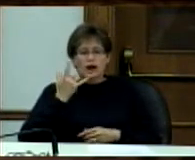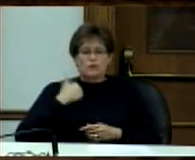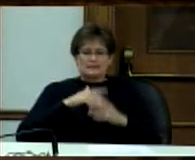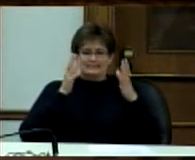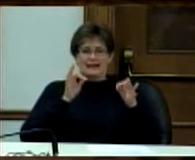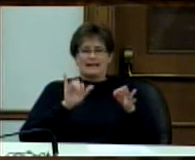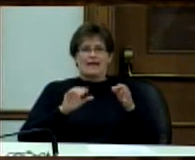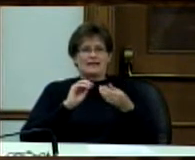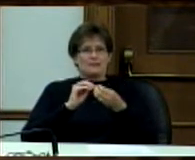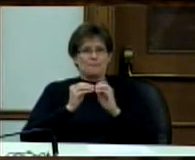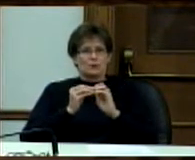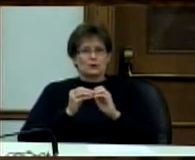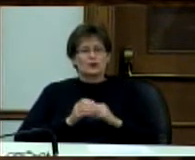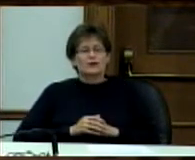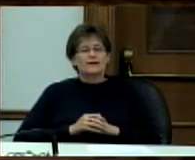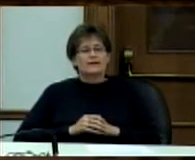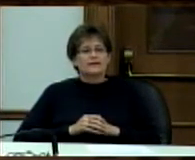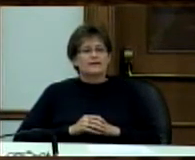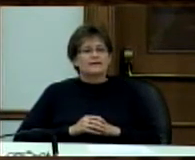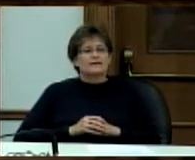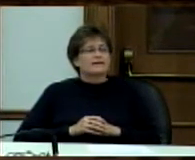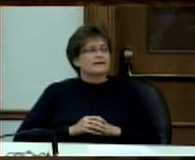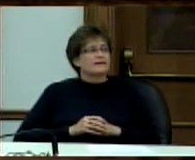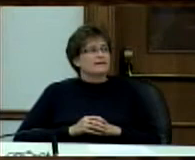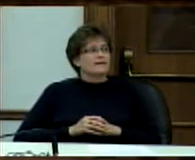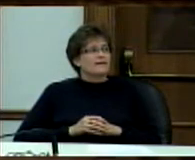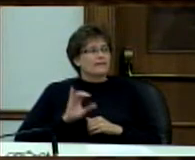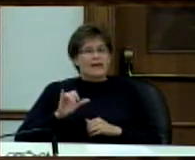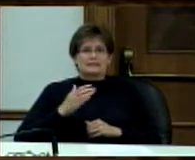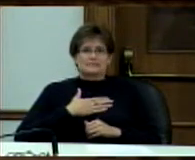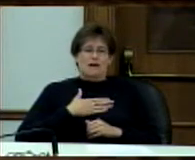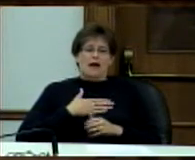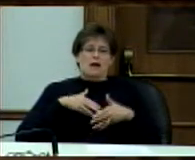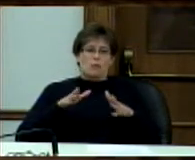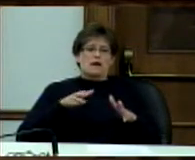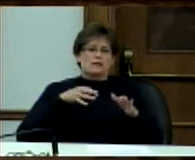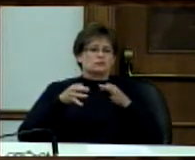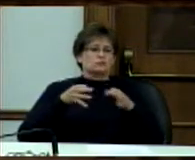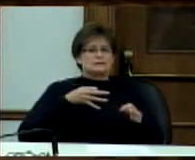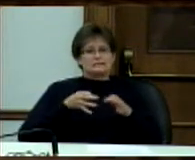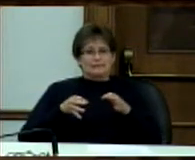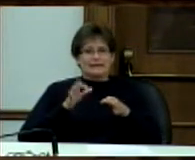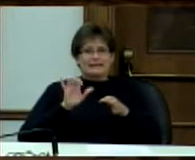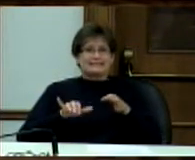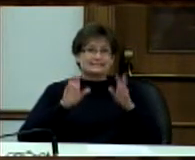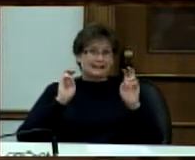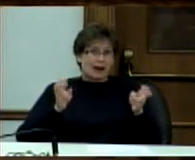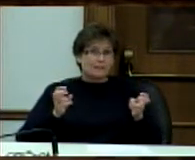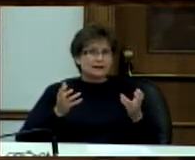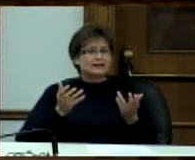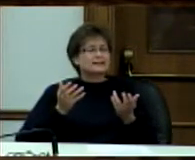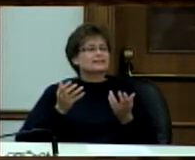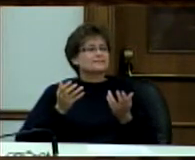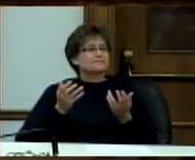where that amount comes from. So that's my way of introducing this